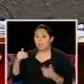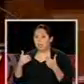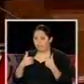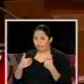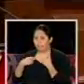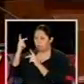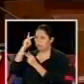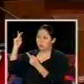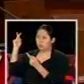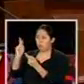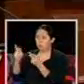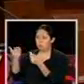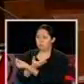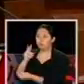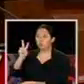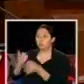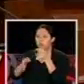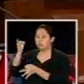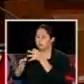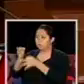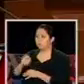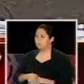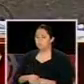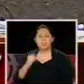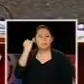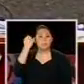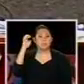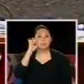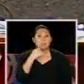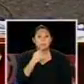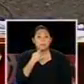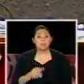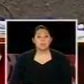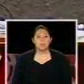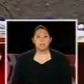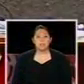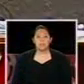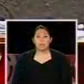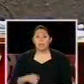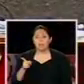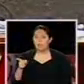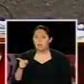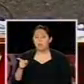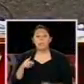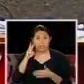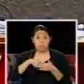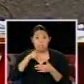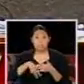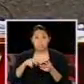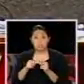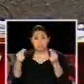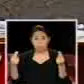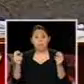two more justices, and he has already testified on it. That is already, he read into a newspaper